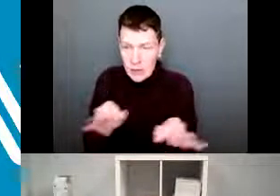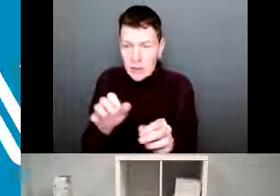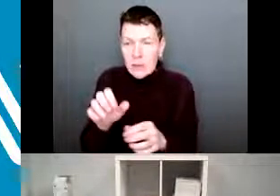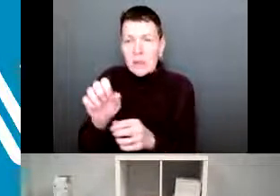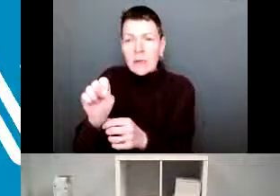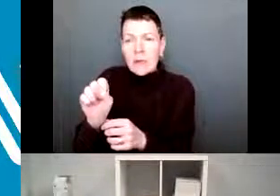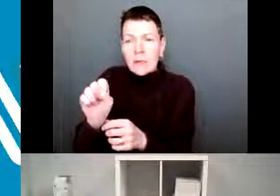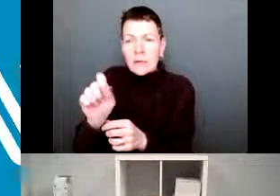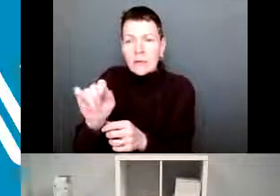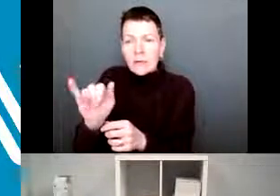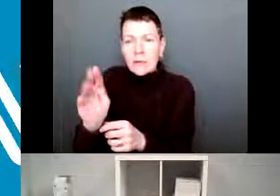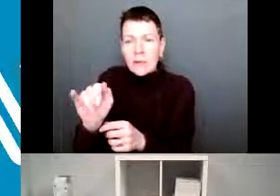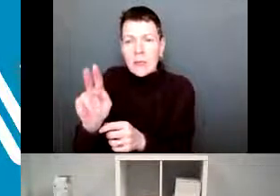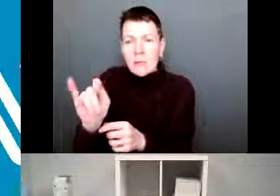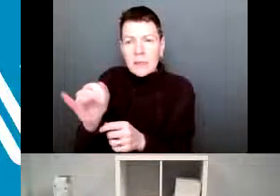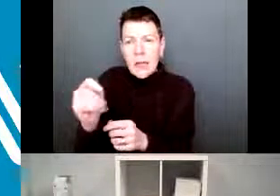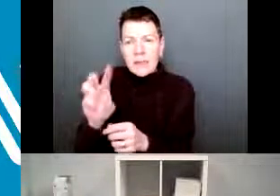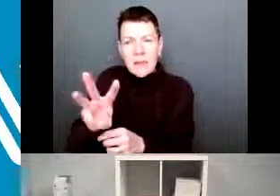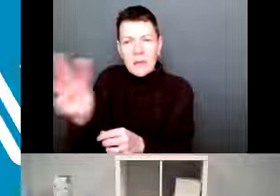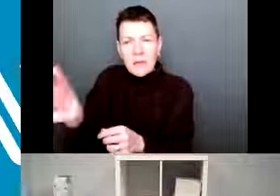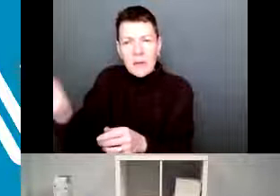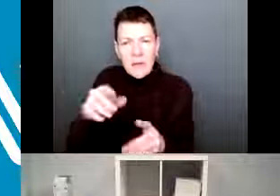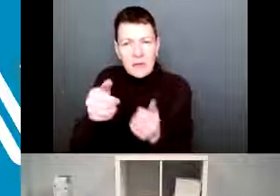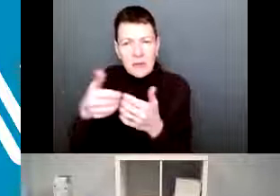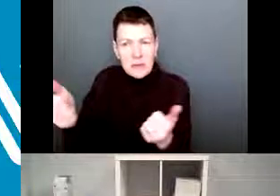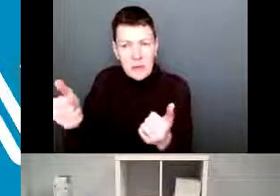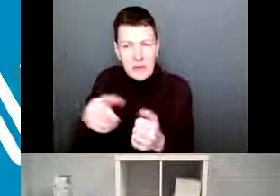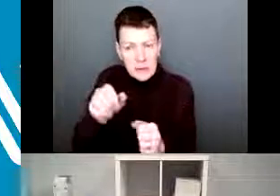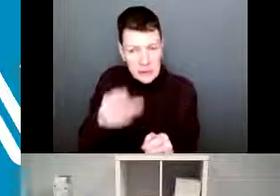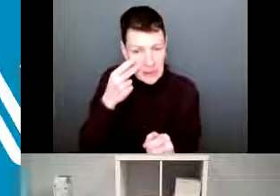link, please go to the chat box for the link.